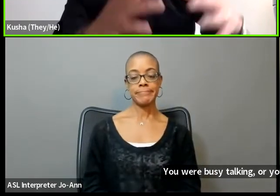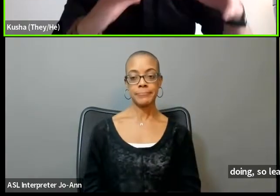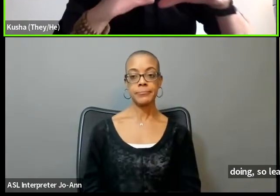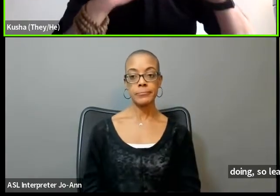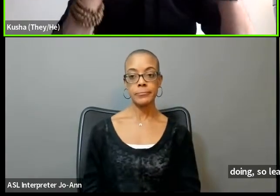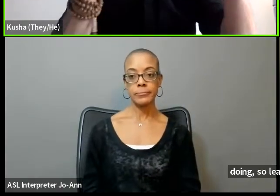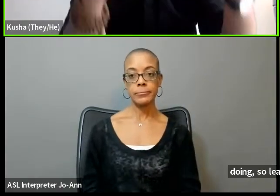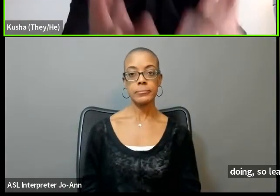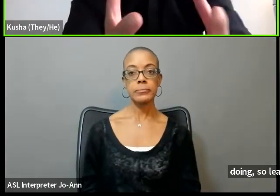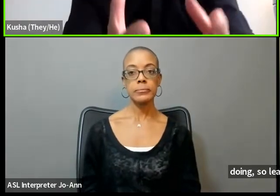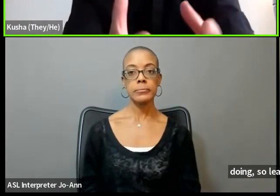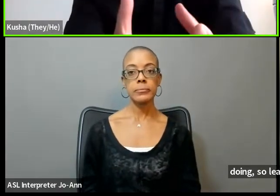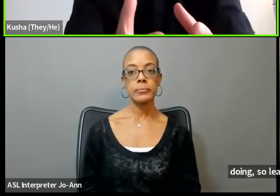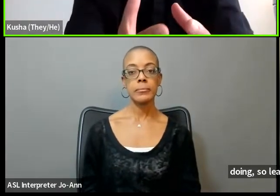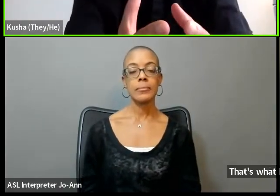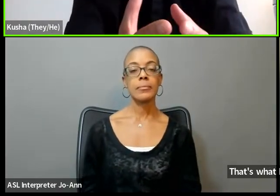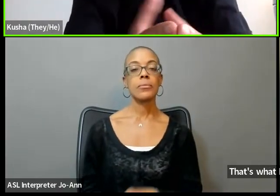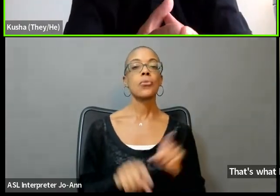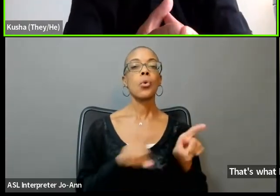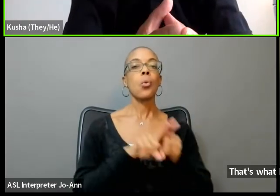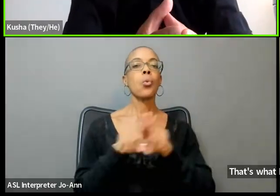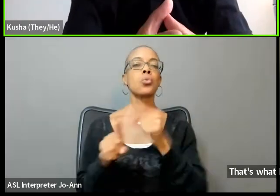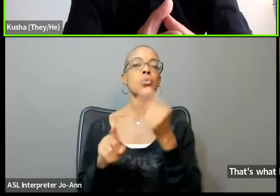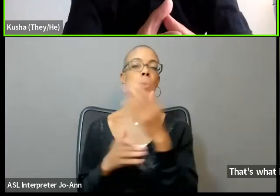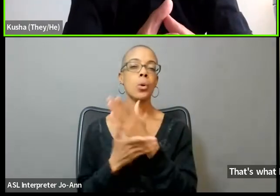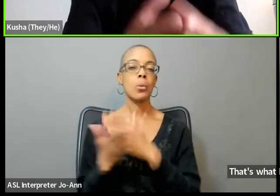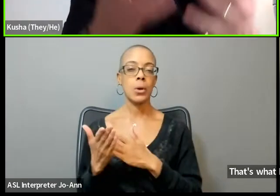And I think another part of it is just